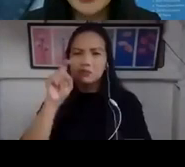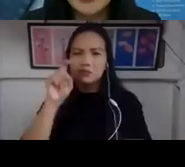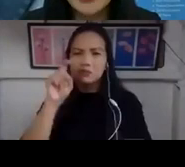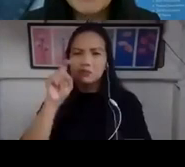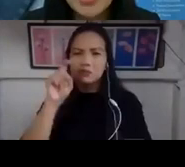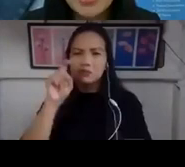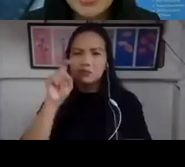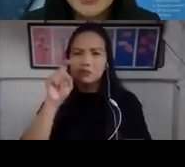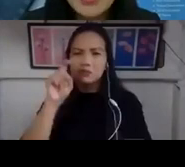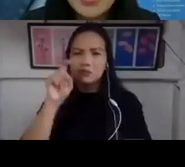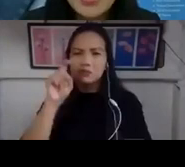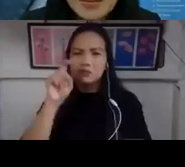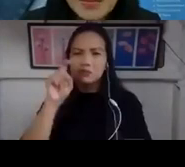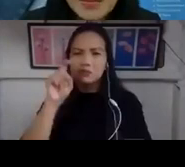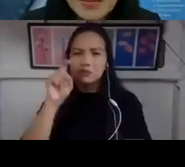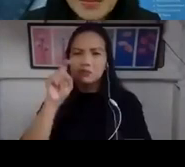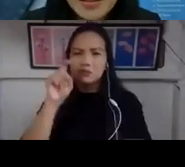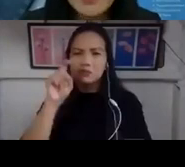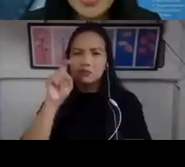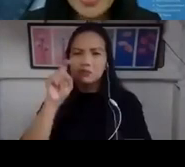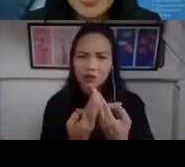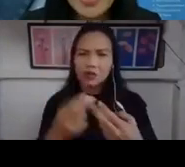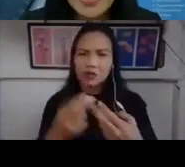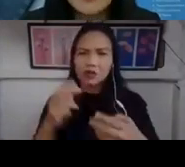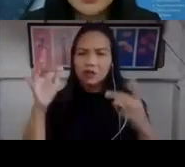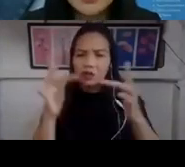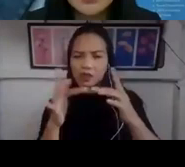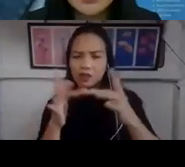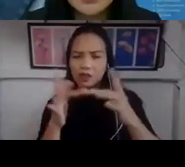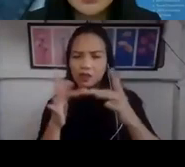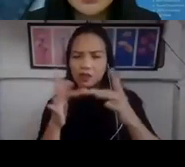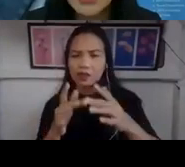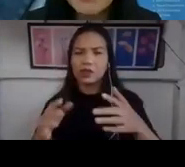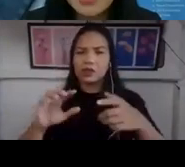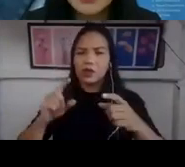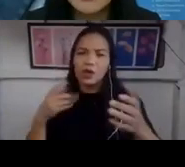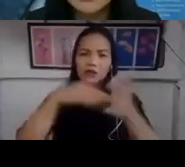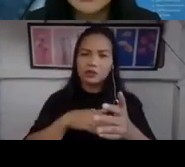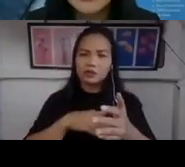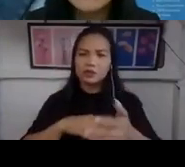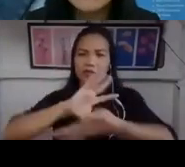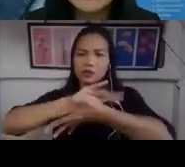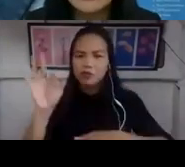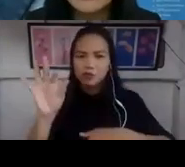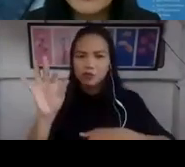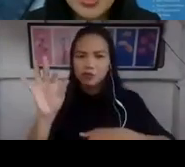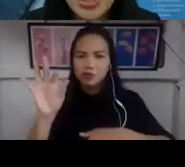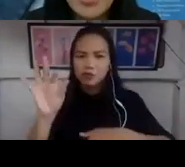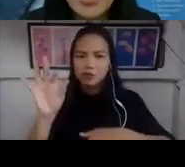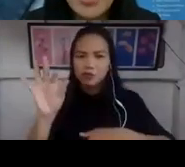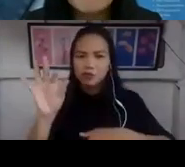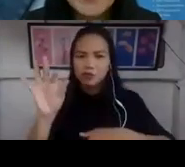sa Pamayanan. This will be followed by Advanced Manufacturing Center or AMSEN Manufacturing Beyond the